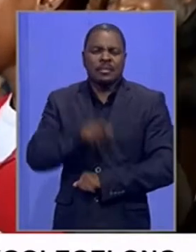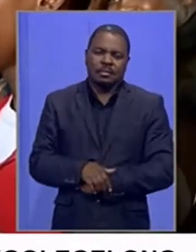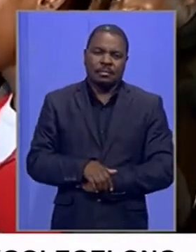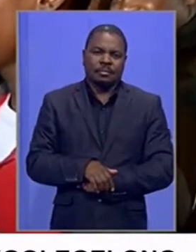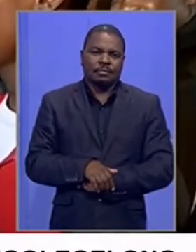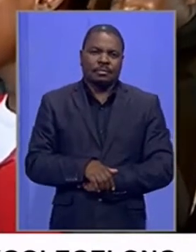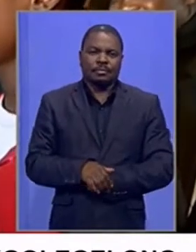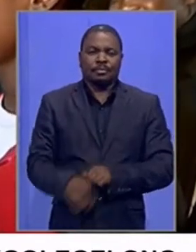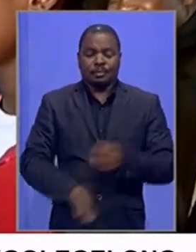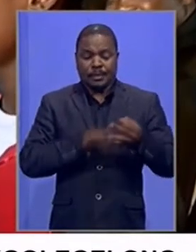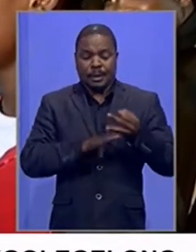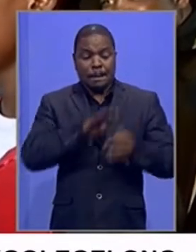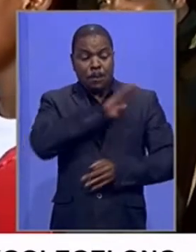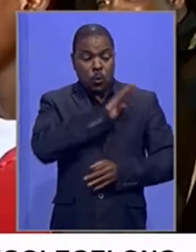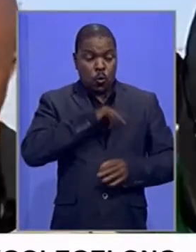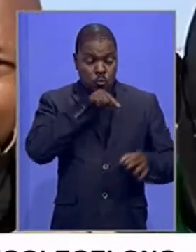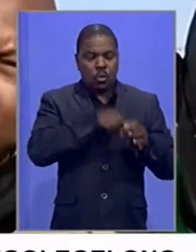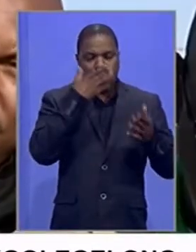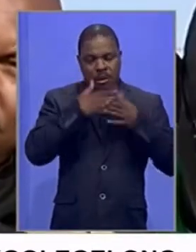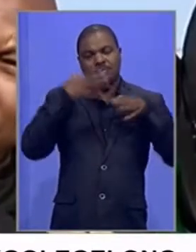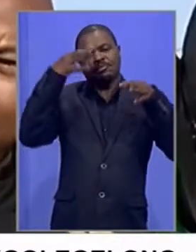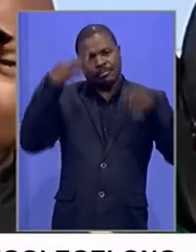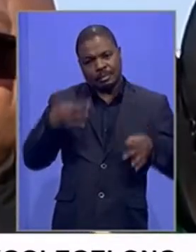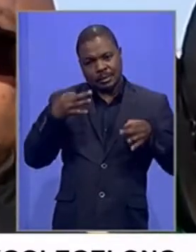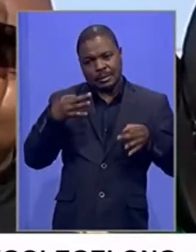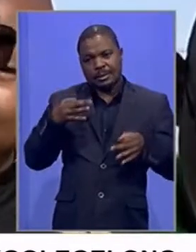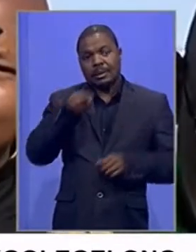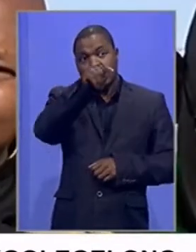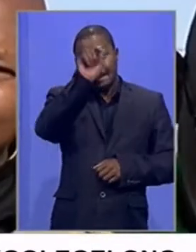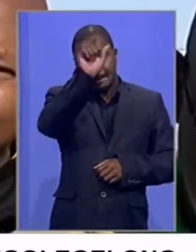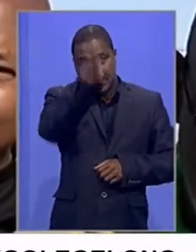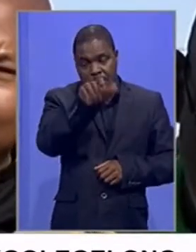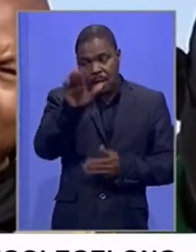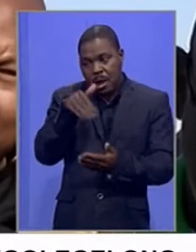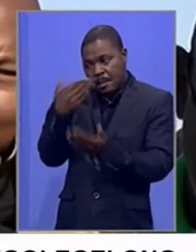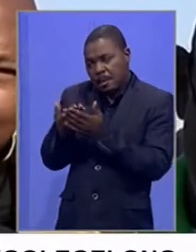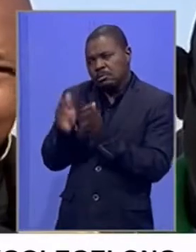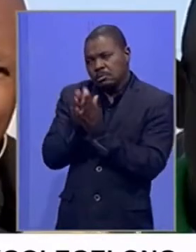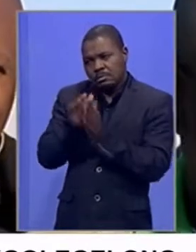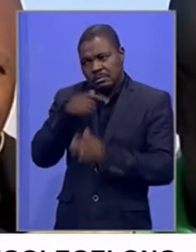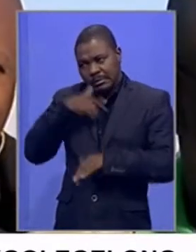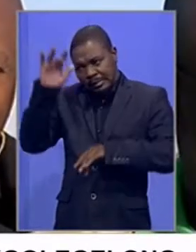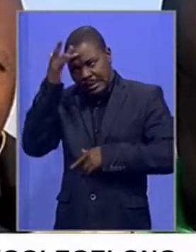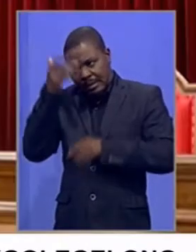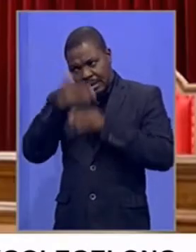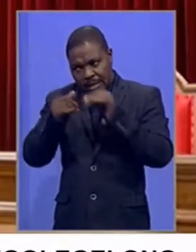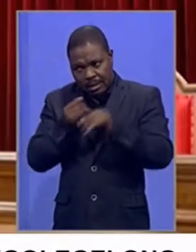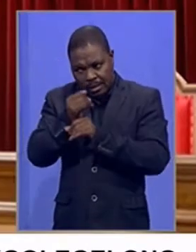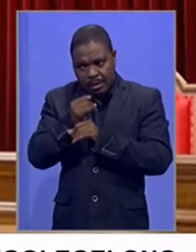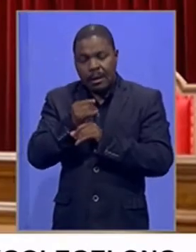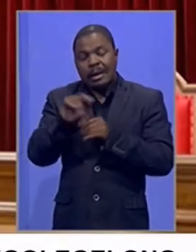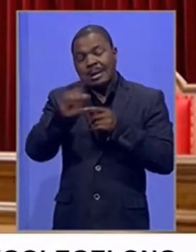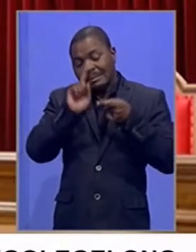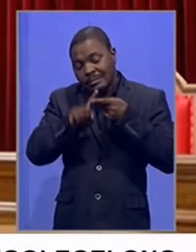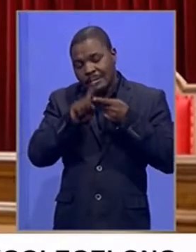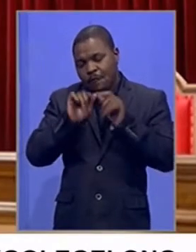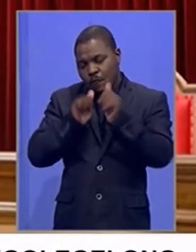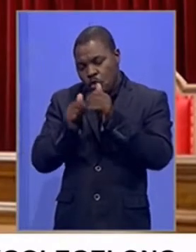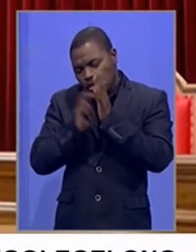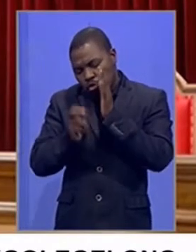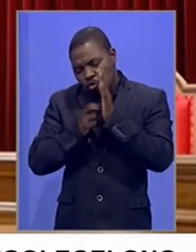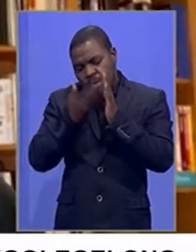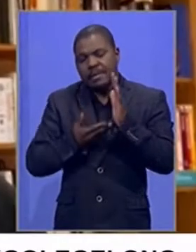latelwa ke boto e ka tsayang tshwetso gore a kopo ya go gololwa ka parole ya bolwetse e tsamaelana le ditlhokwa tsa semolao. Well, the